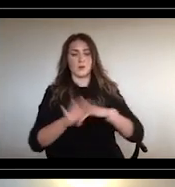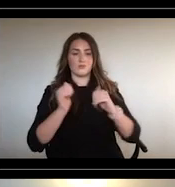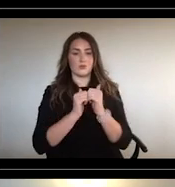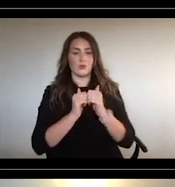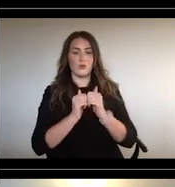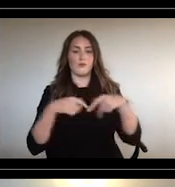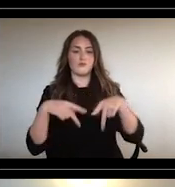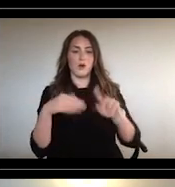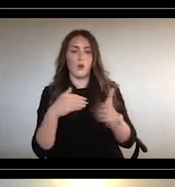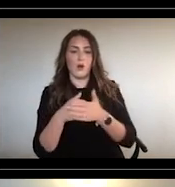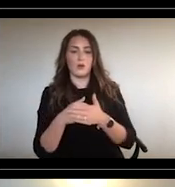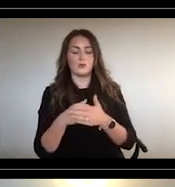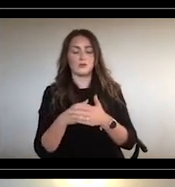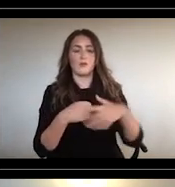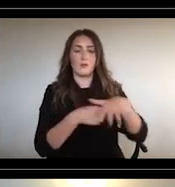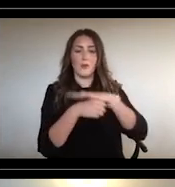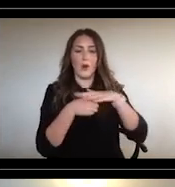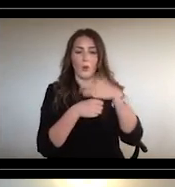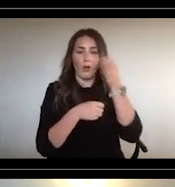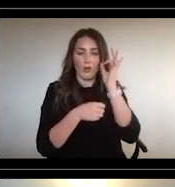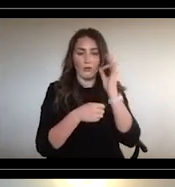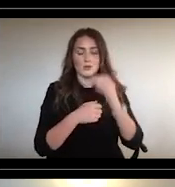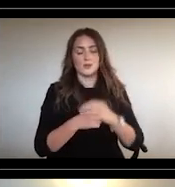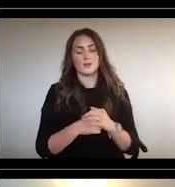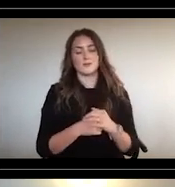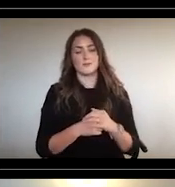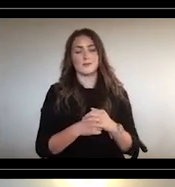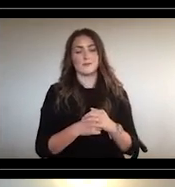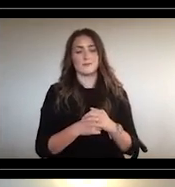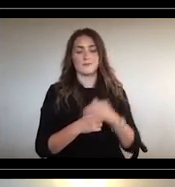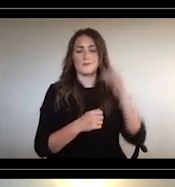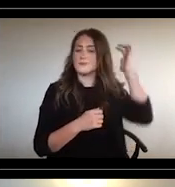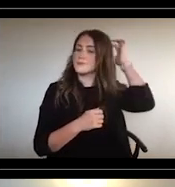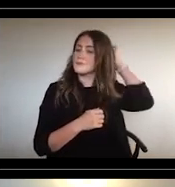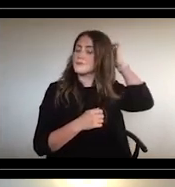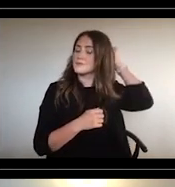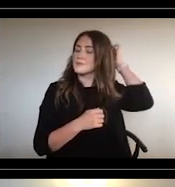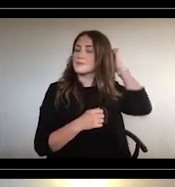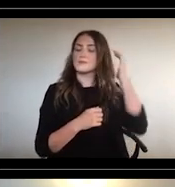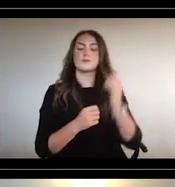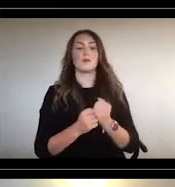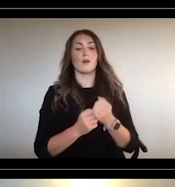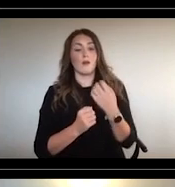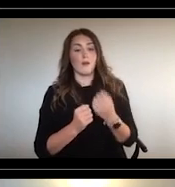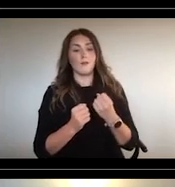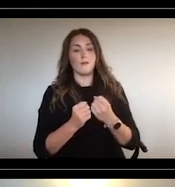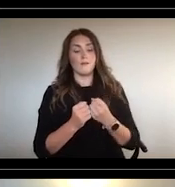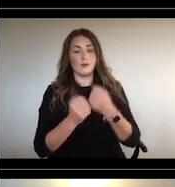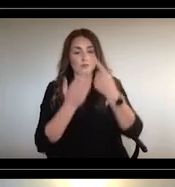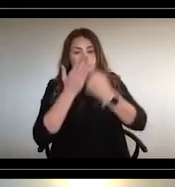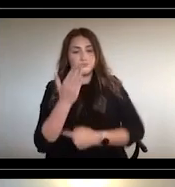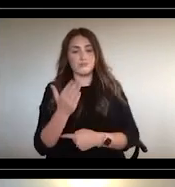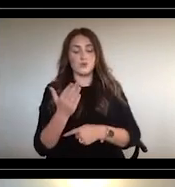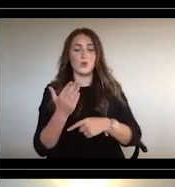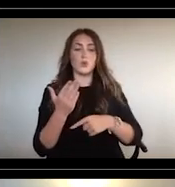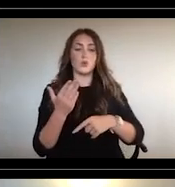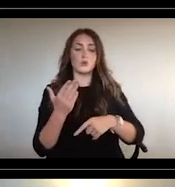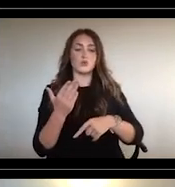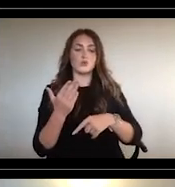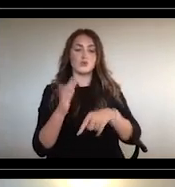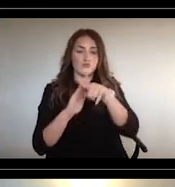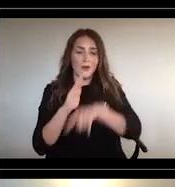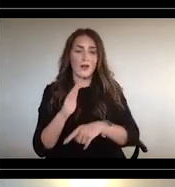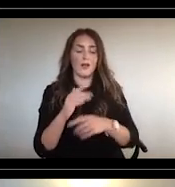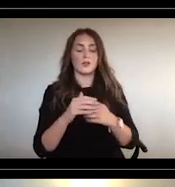authority. Our contractors will also have a number of rules and regulations that drivers who work for them